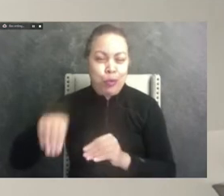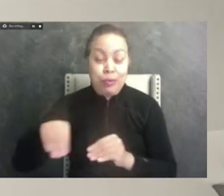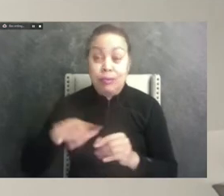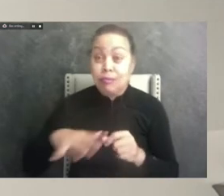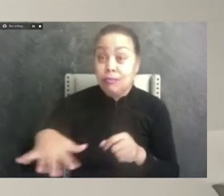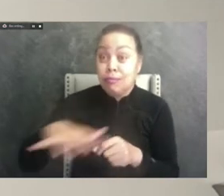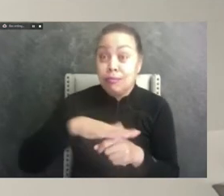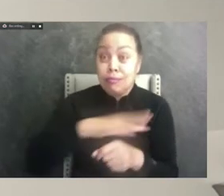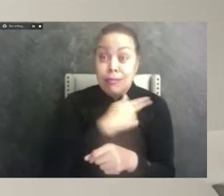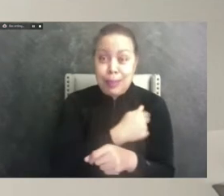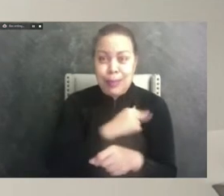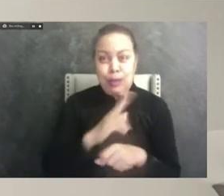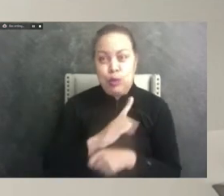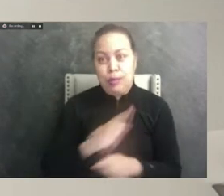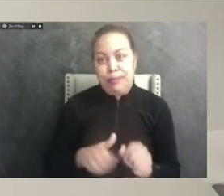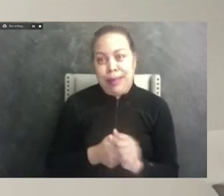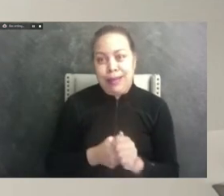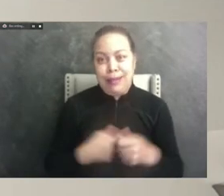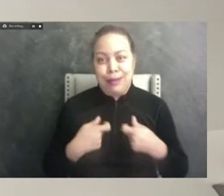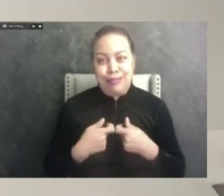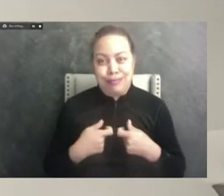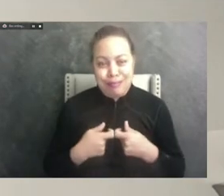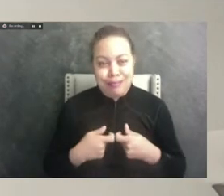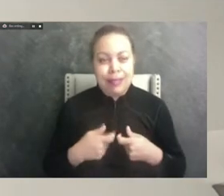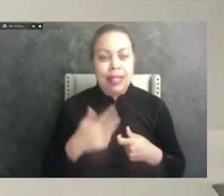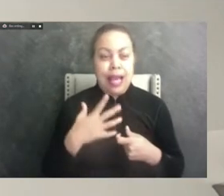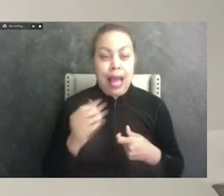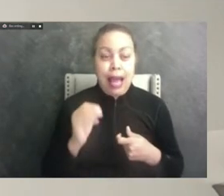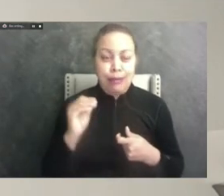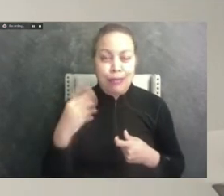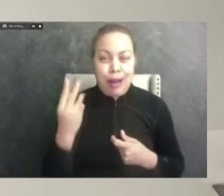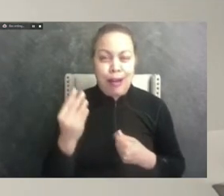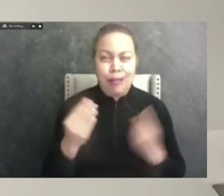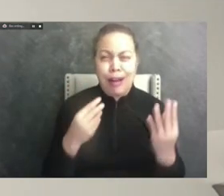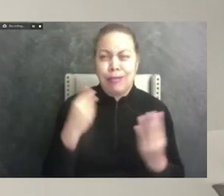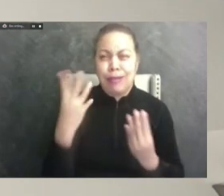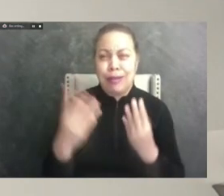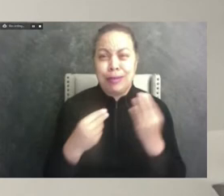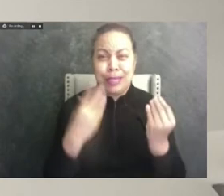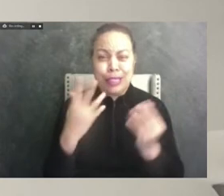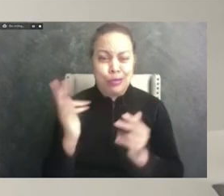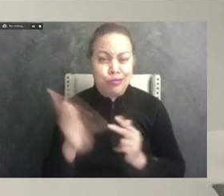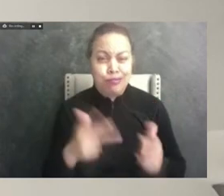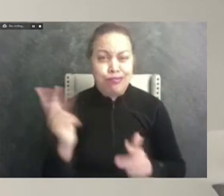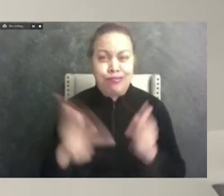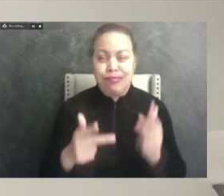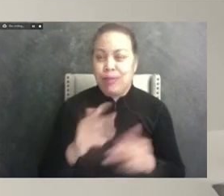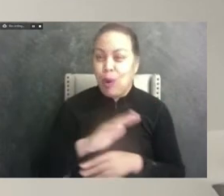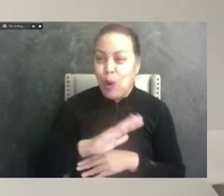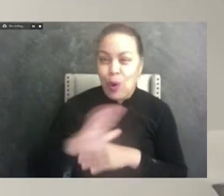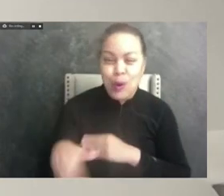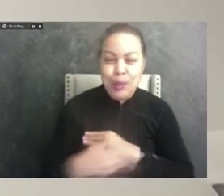emergency generators. And sirens were heard to wail through the night.